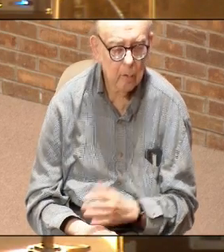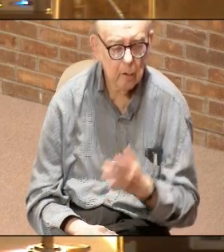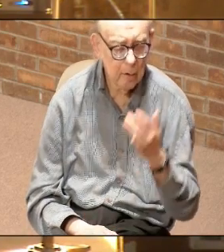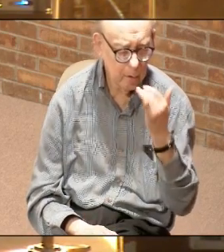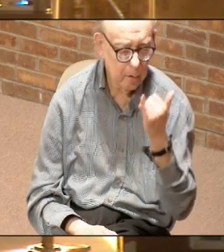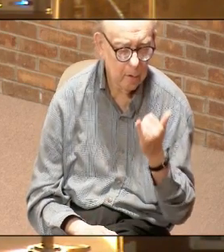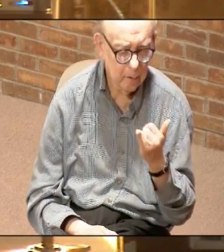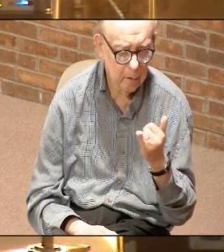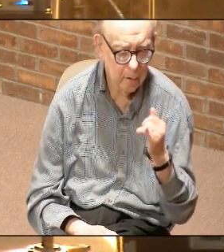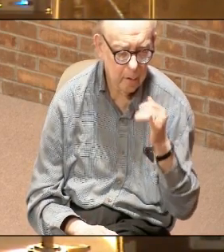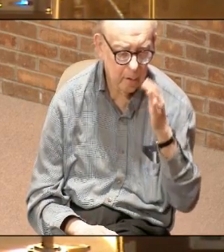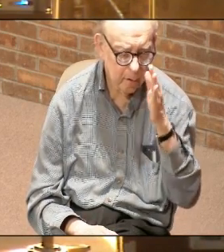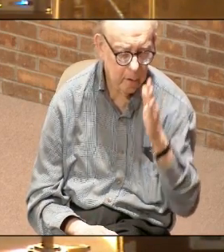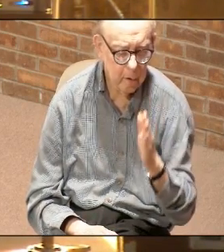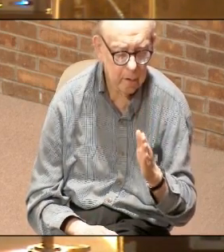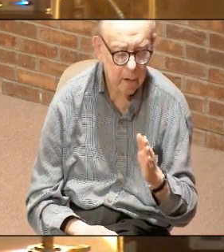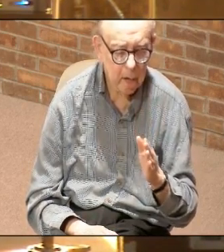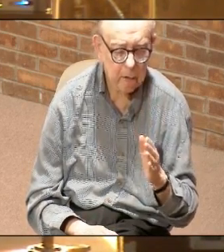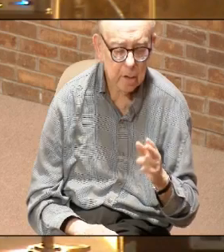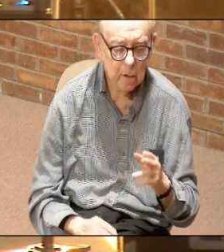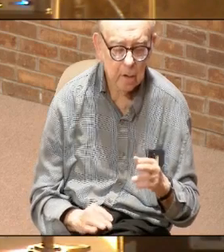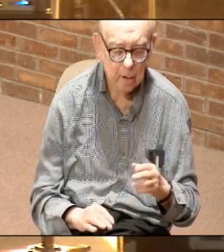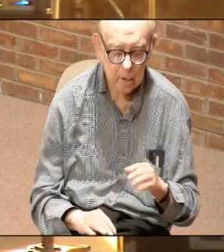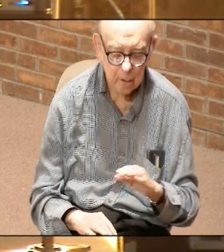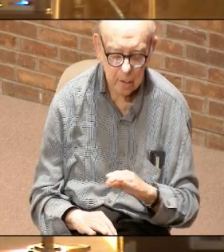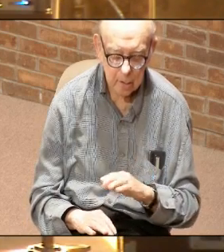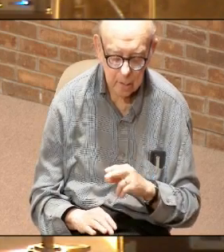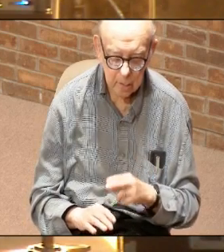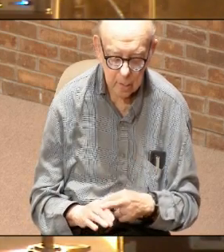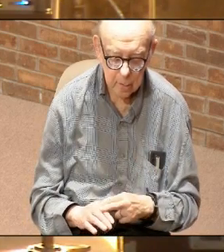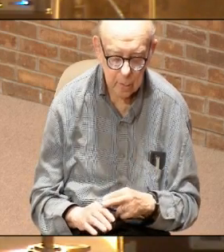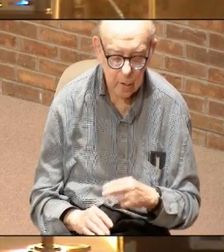Why? Because he calls us his friend,